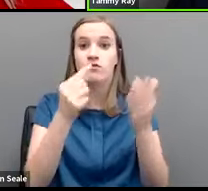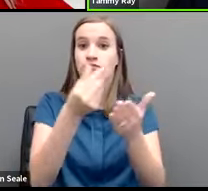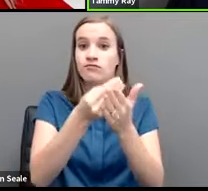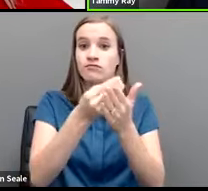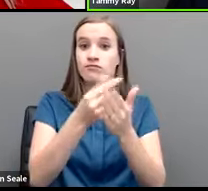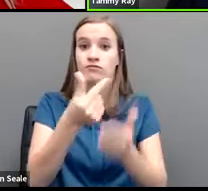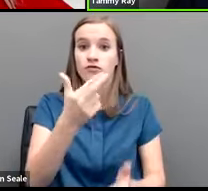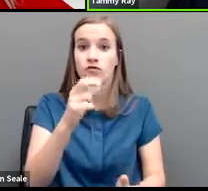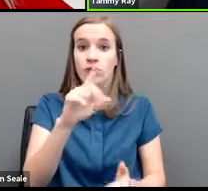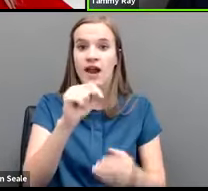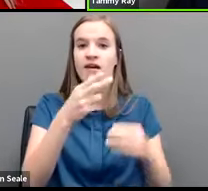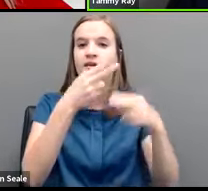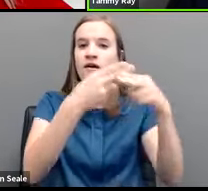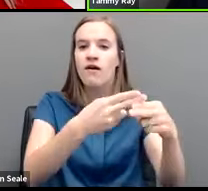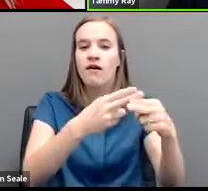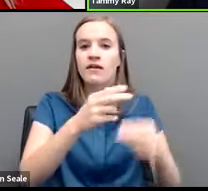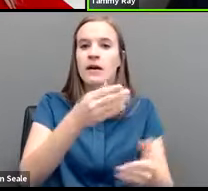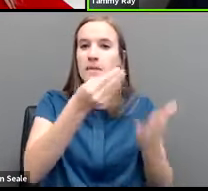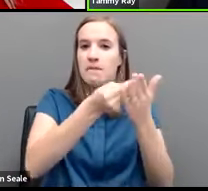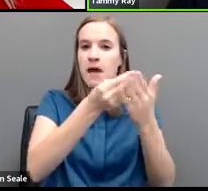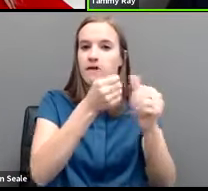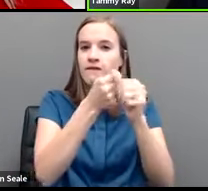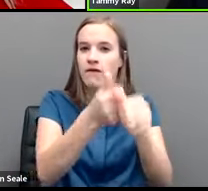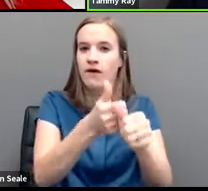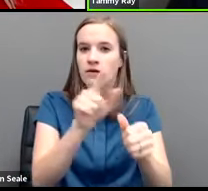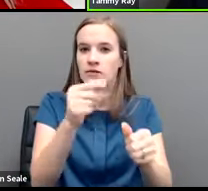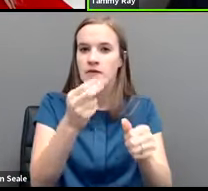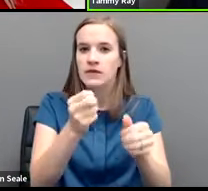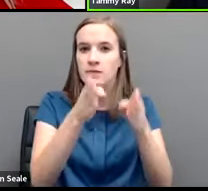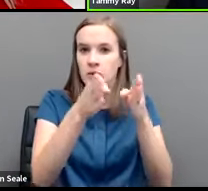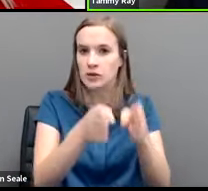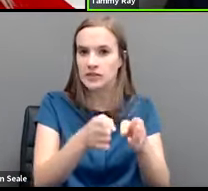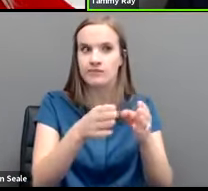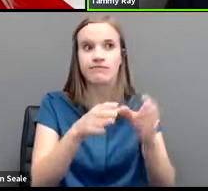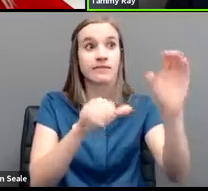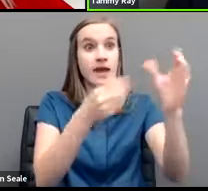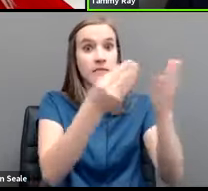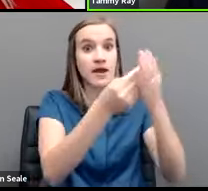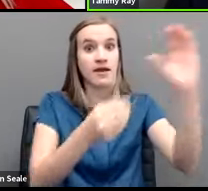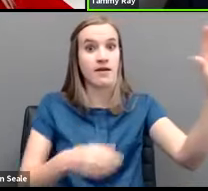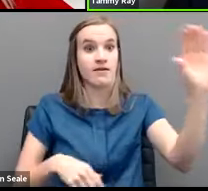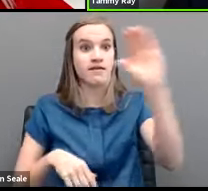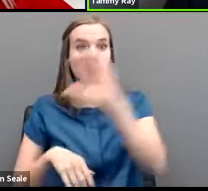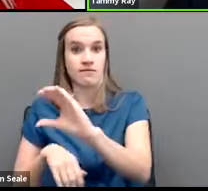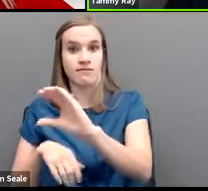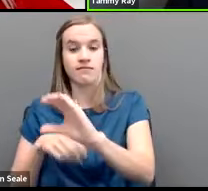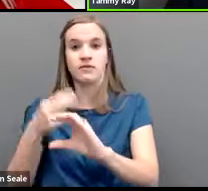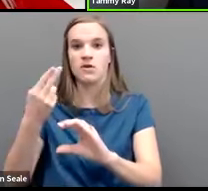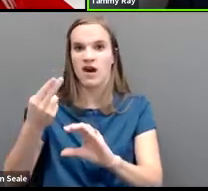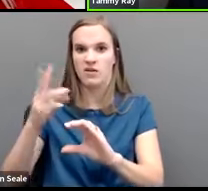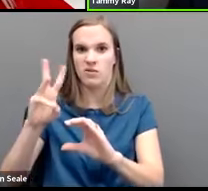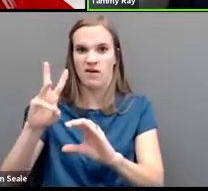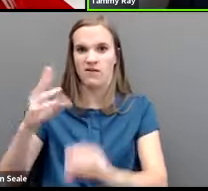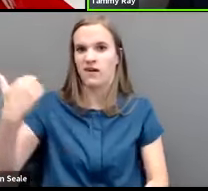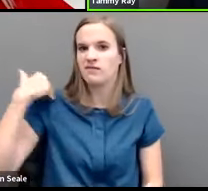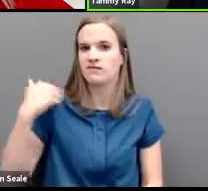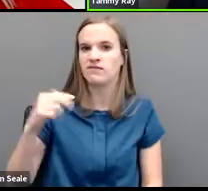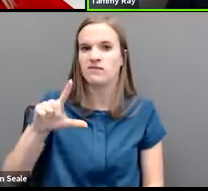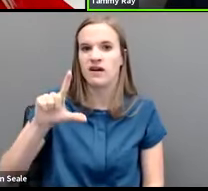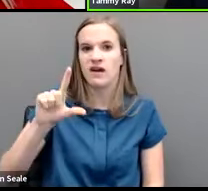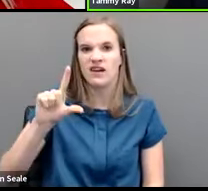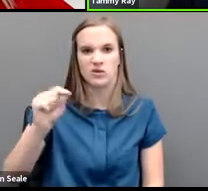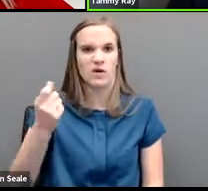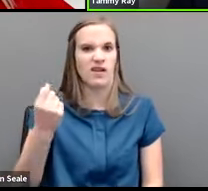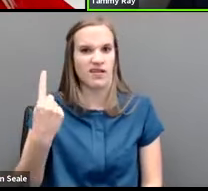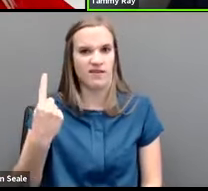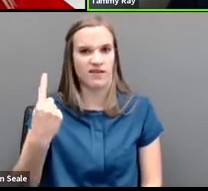that grant through the Department of Health and Welfare in 2011. So I had been the director since the beginning,